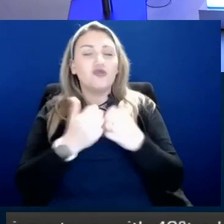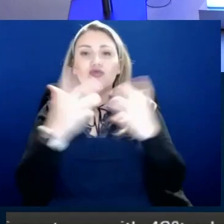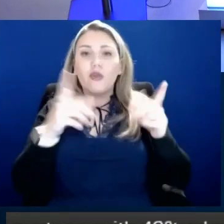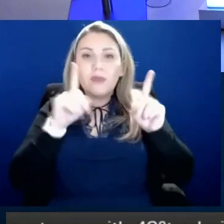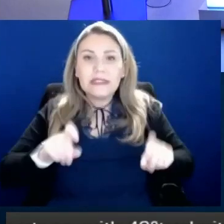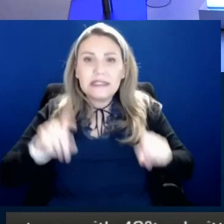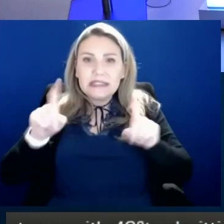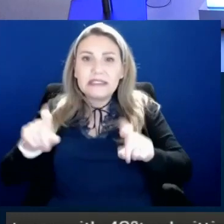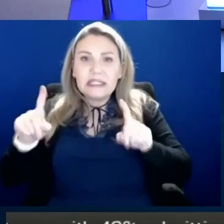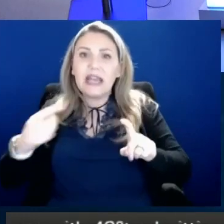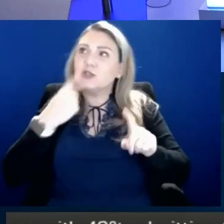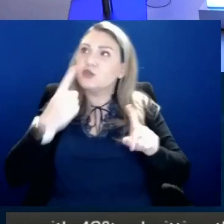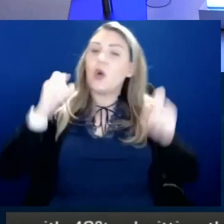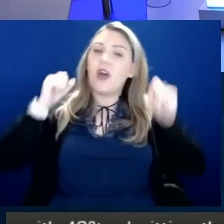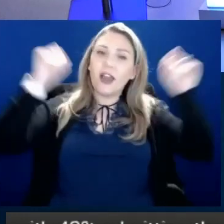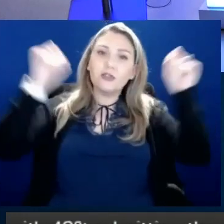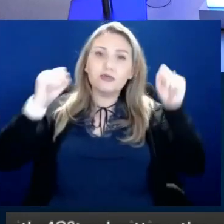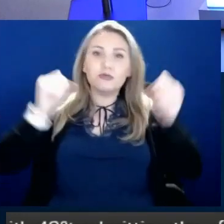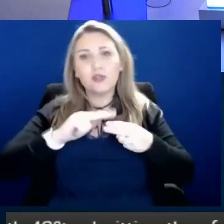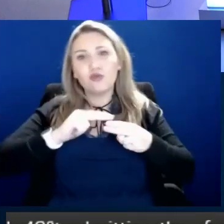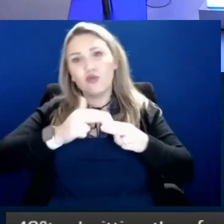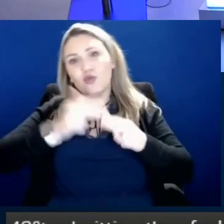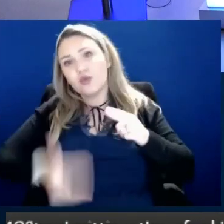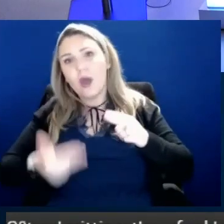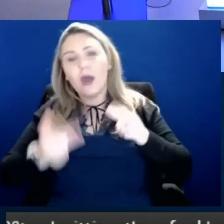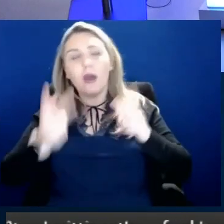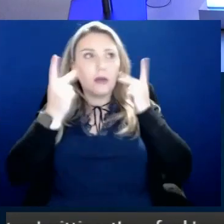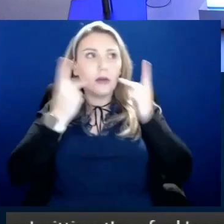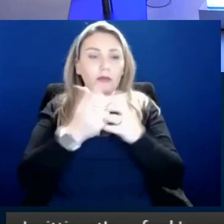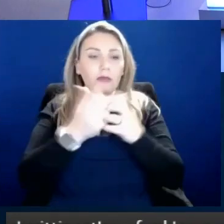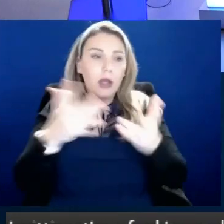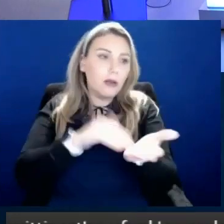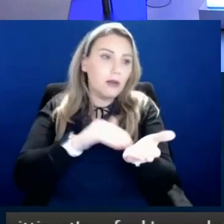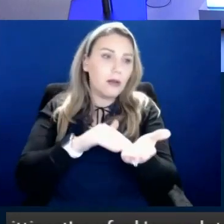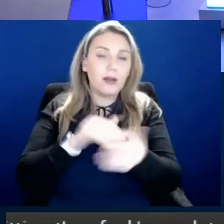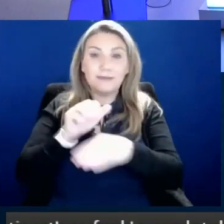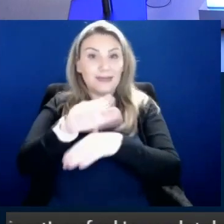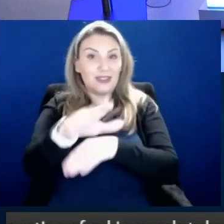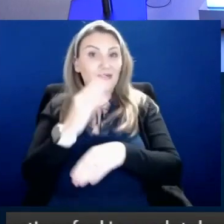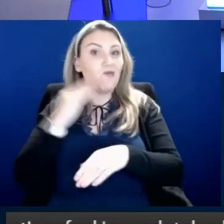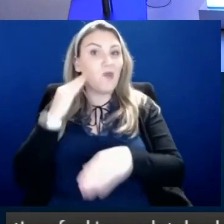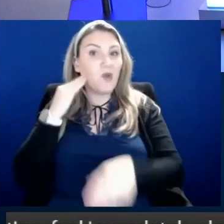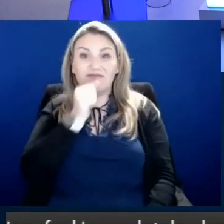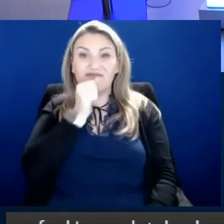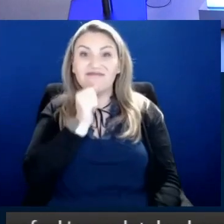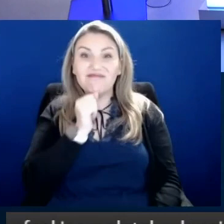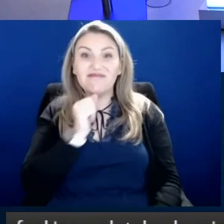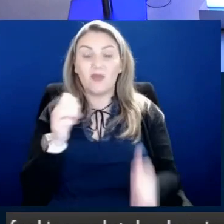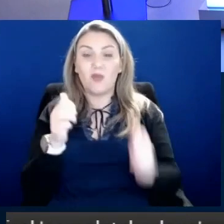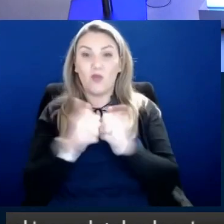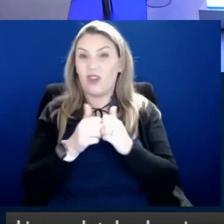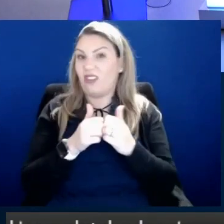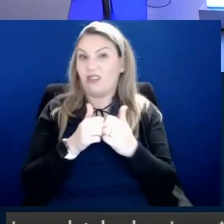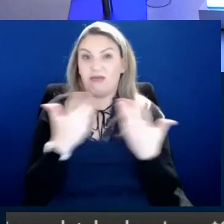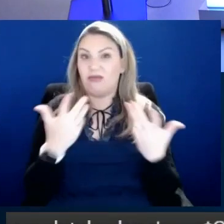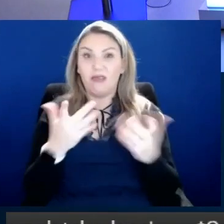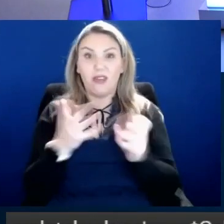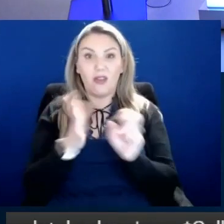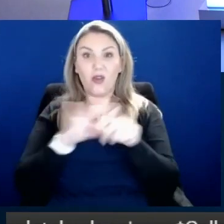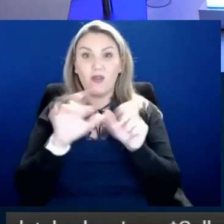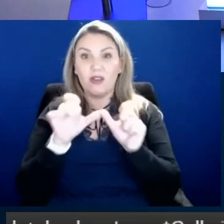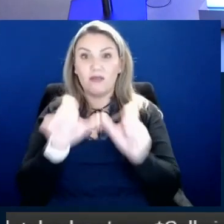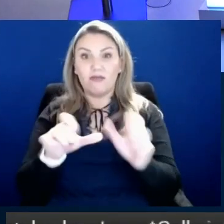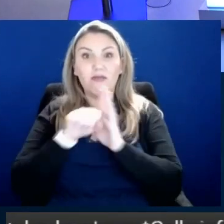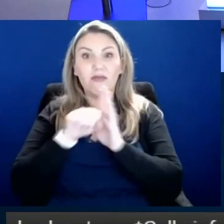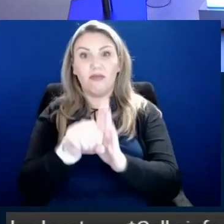exercise, lose weight, just kind of sent home to just deal with long haul COVID. What are